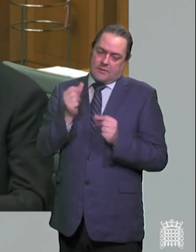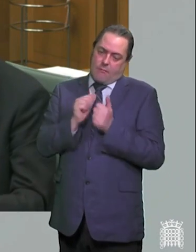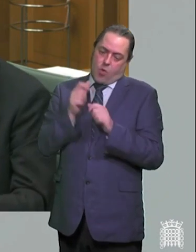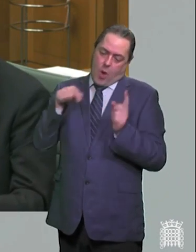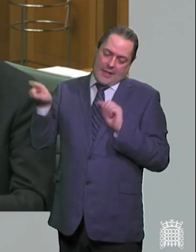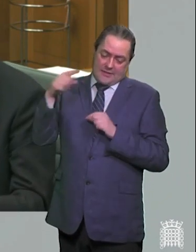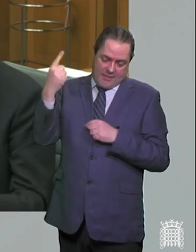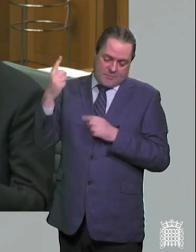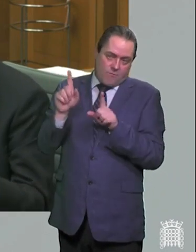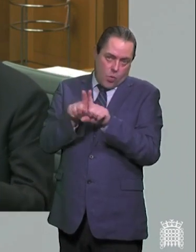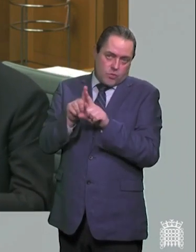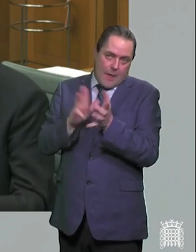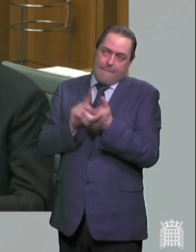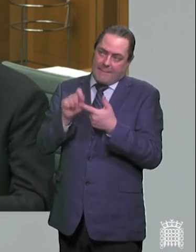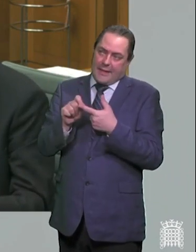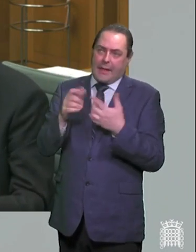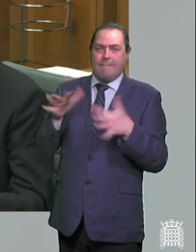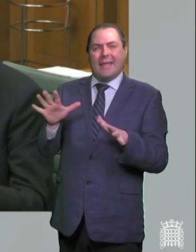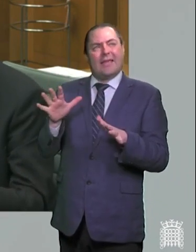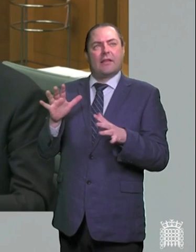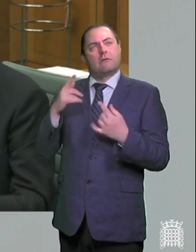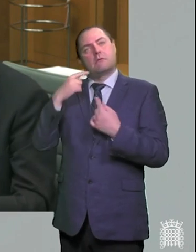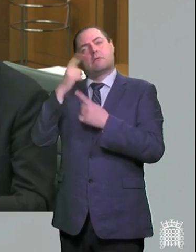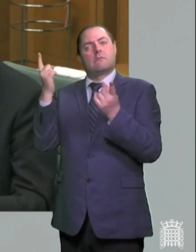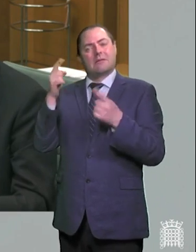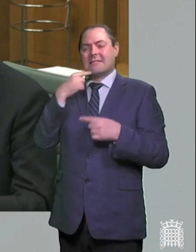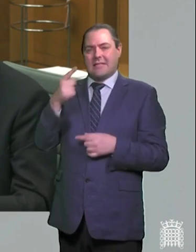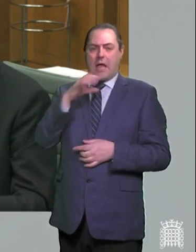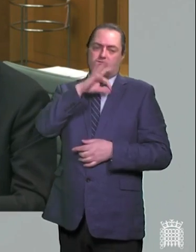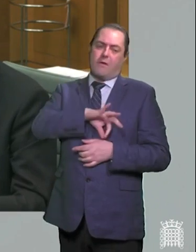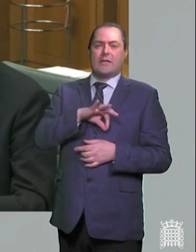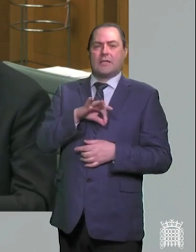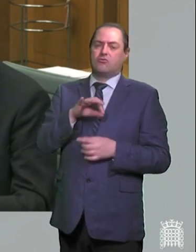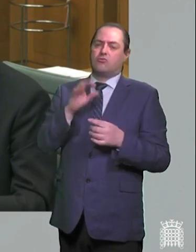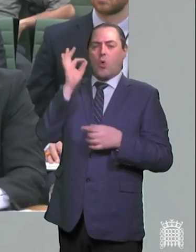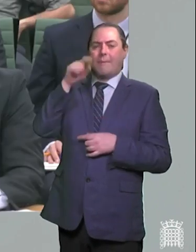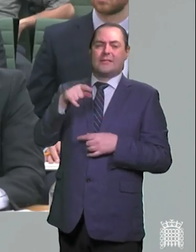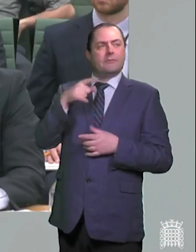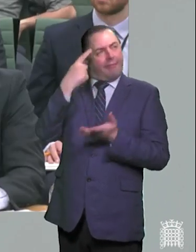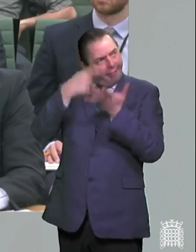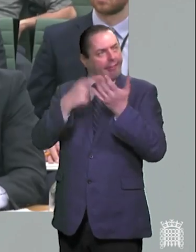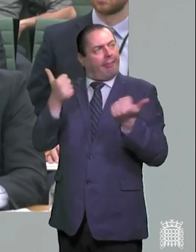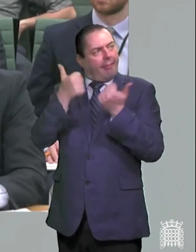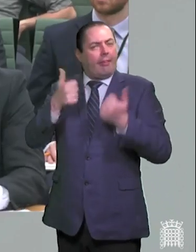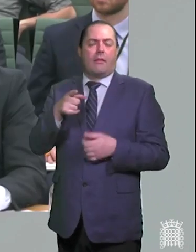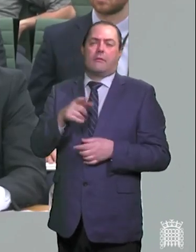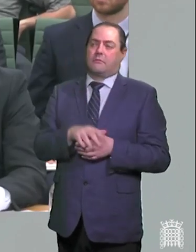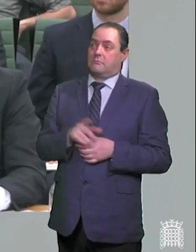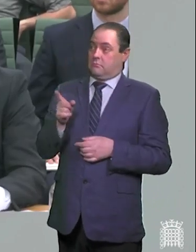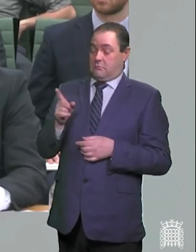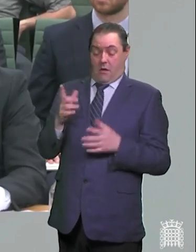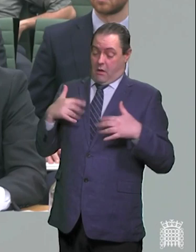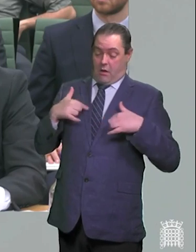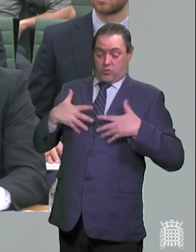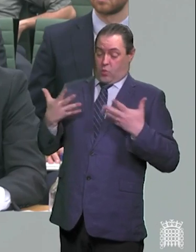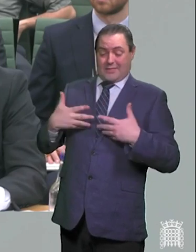also parliamentarians, have called the Privileges Committee a kangaroo court? I don't want anybody